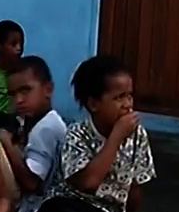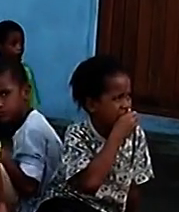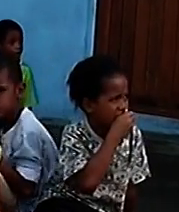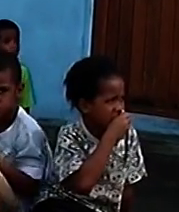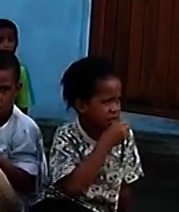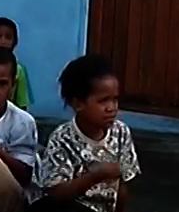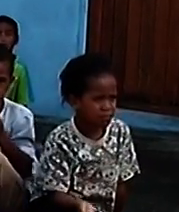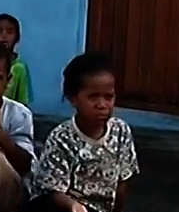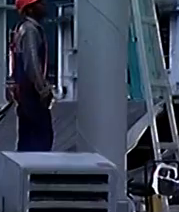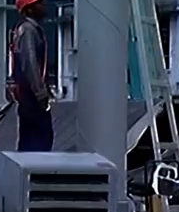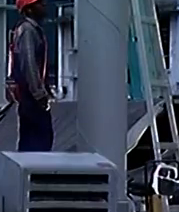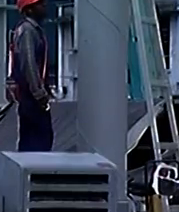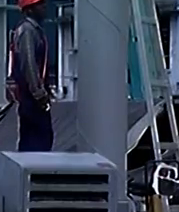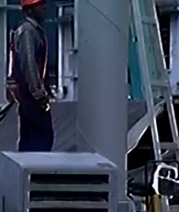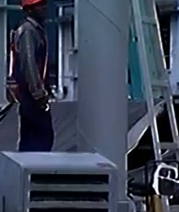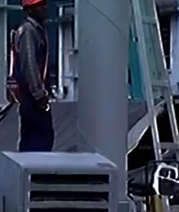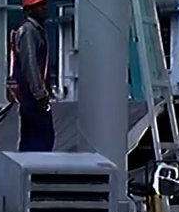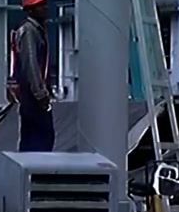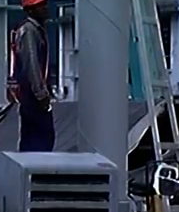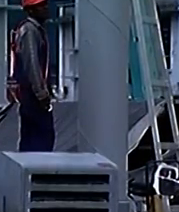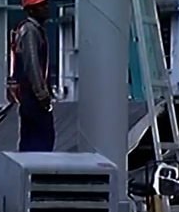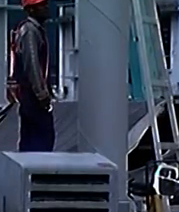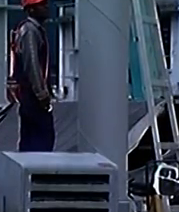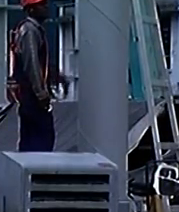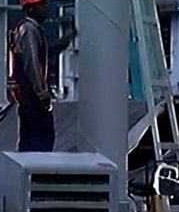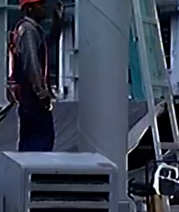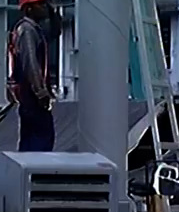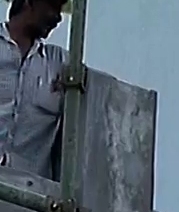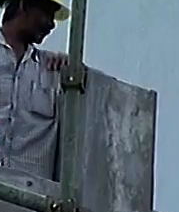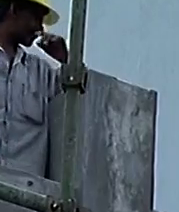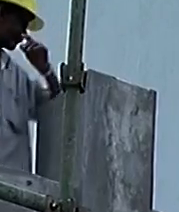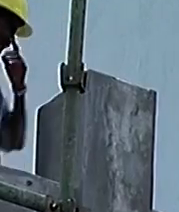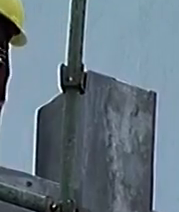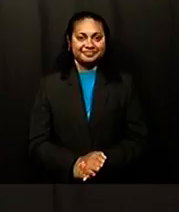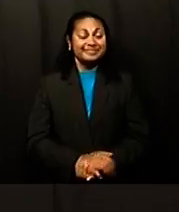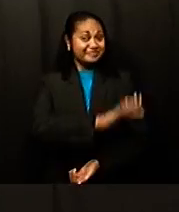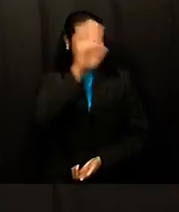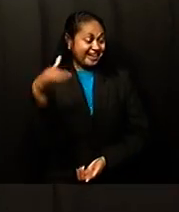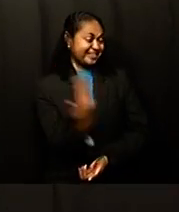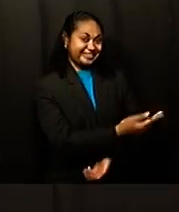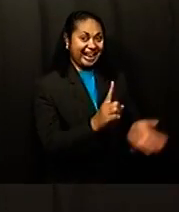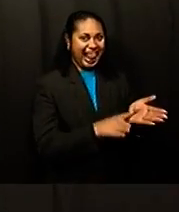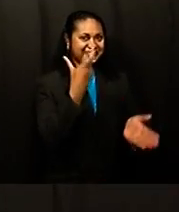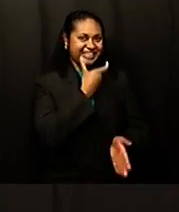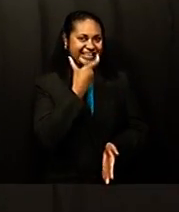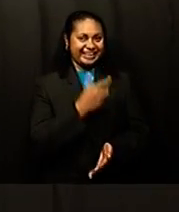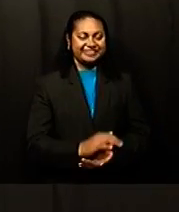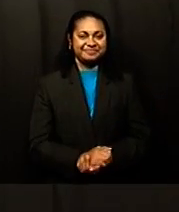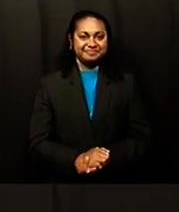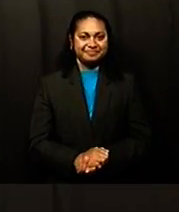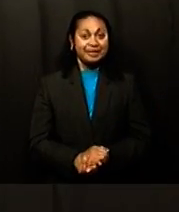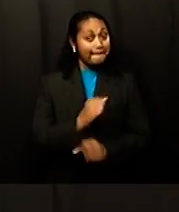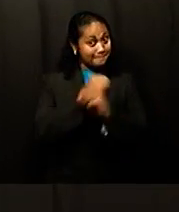Protection Program, and the new Essential National Industries Decree allows for the setup of bargaining units. Nisambula Vinaka, I'm Lavinia